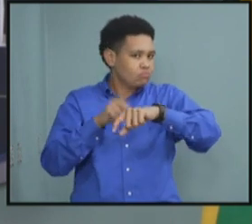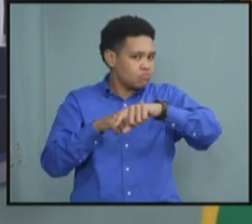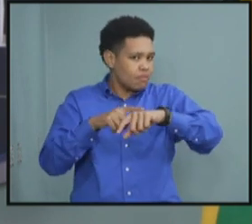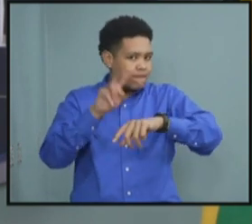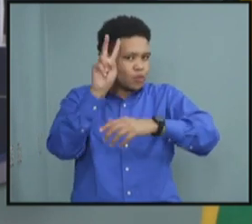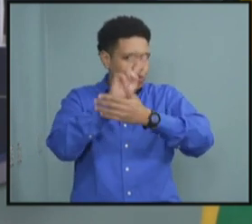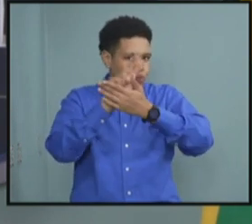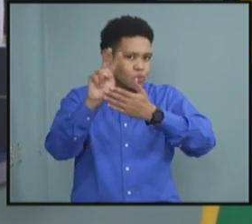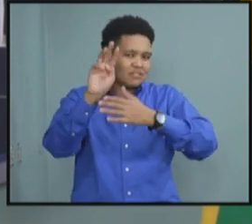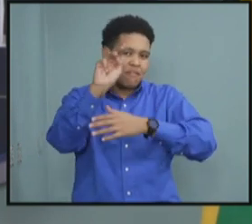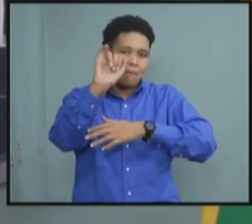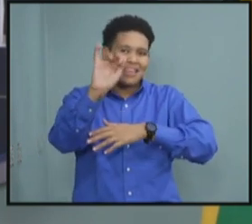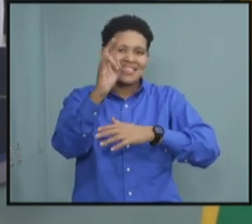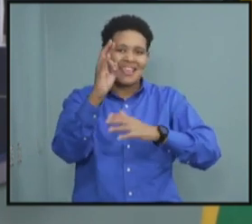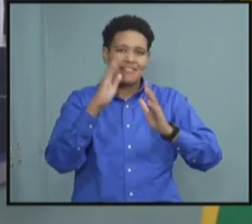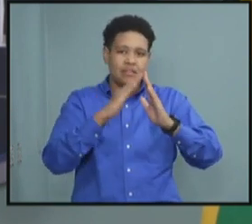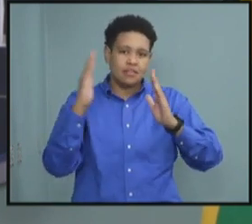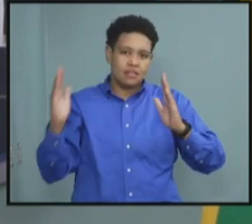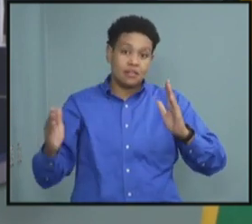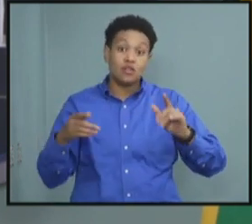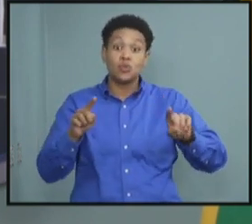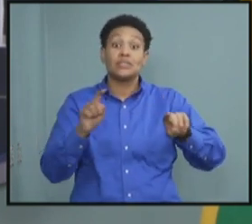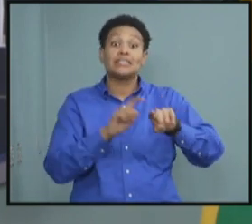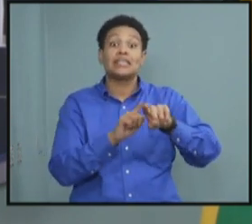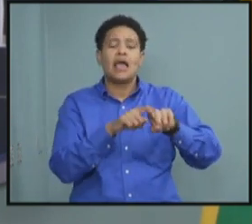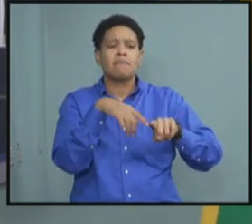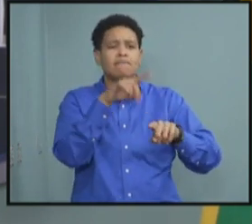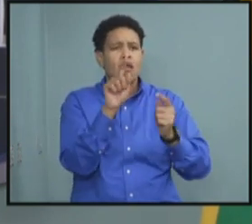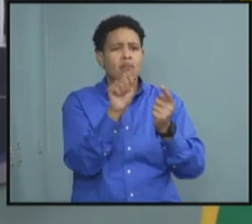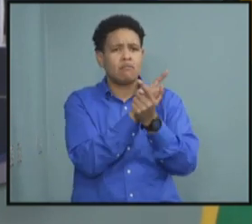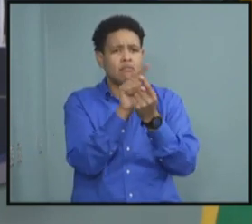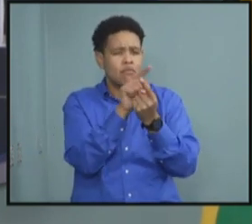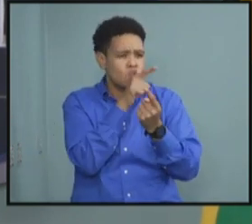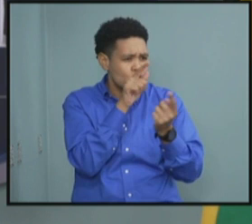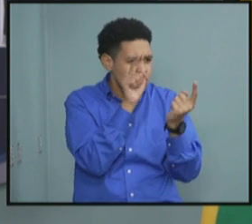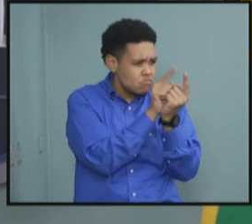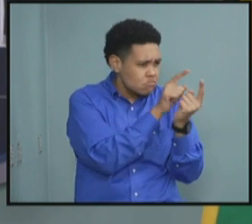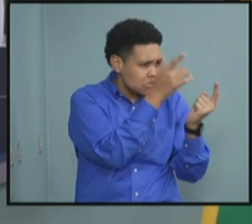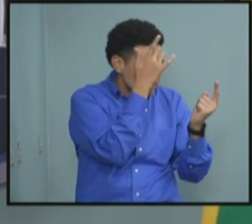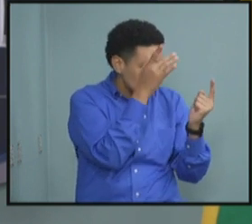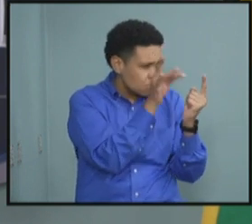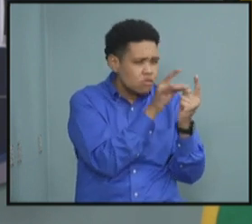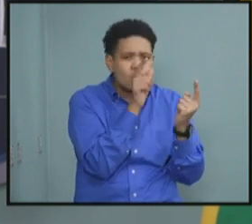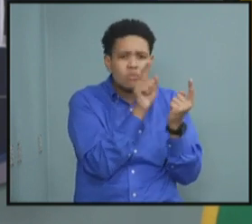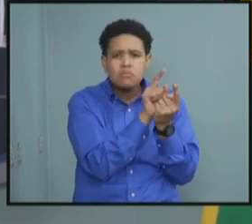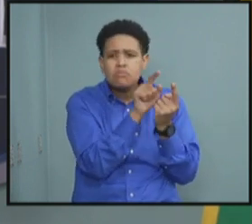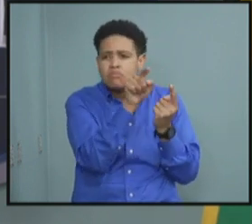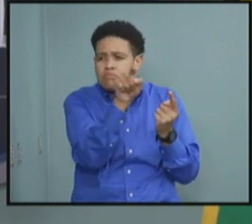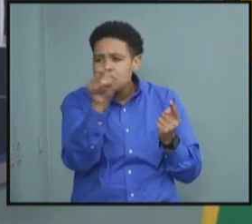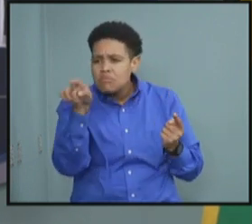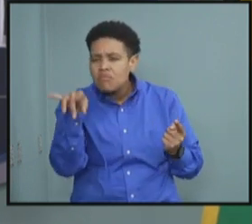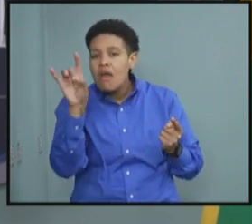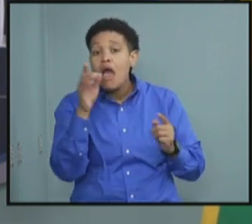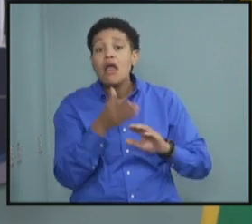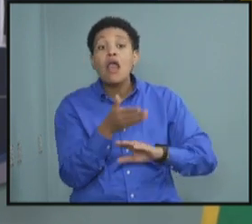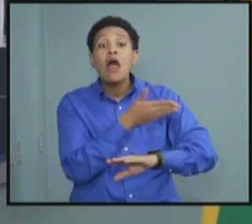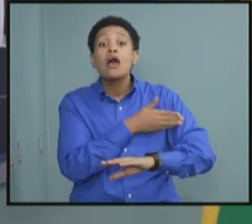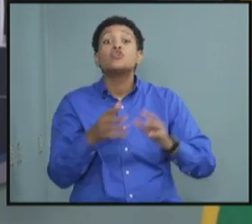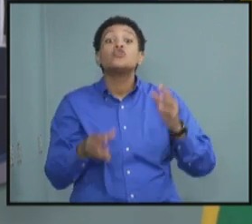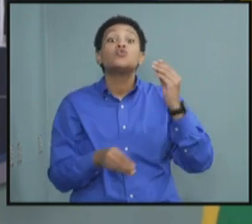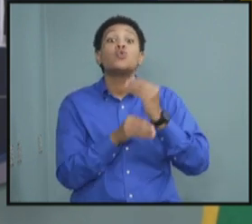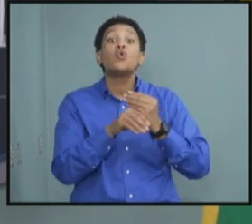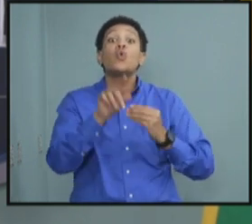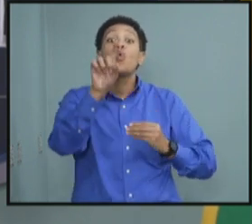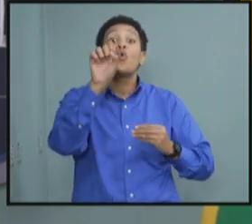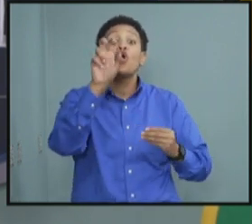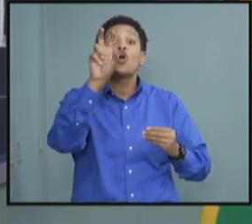weeks. During the period, contact tracing was enhanced, and in total, 130 samples